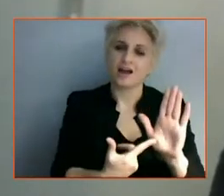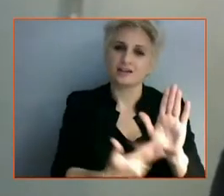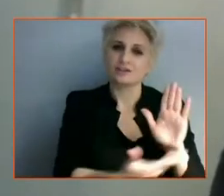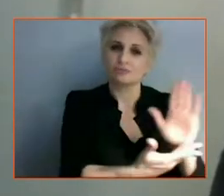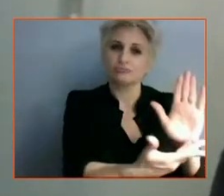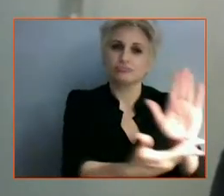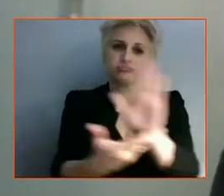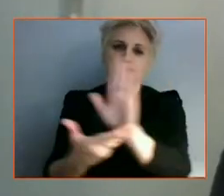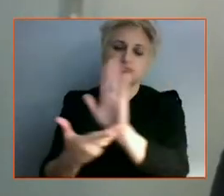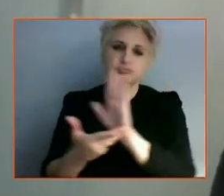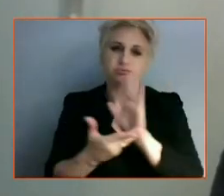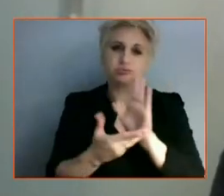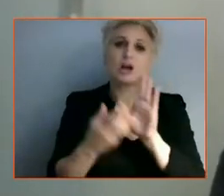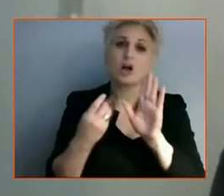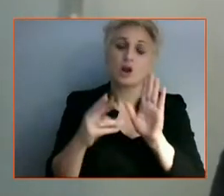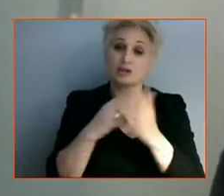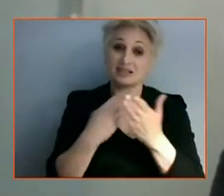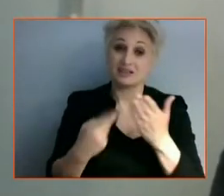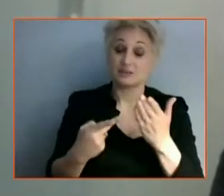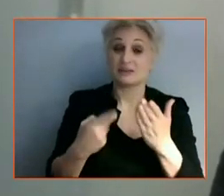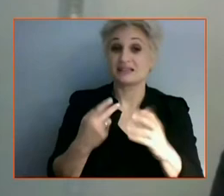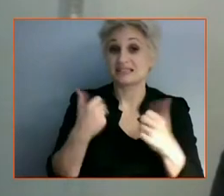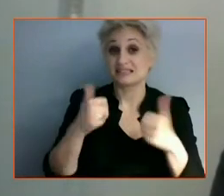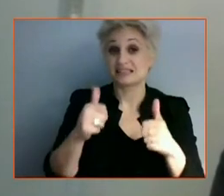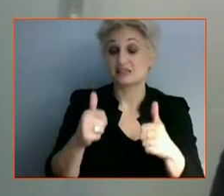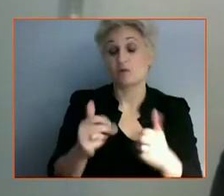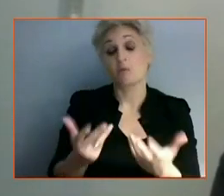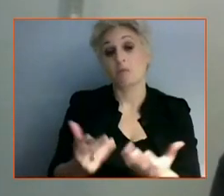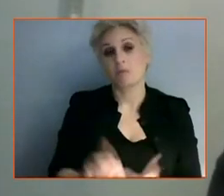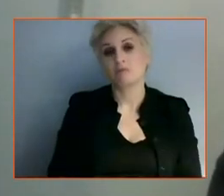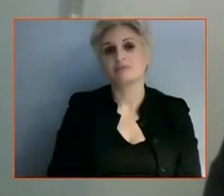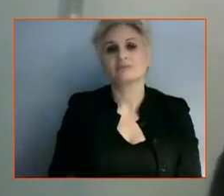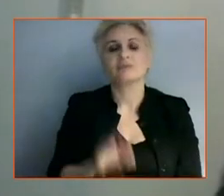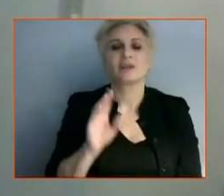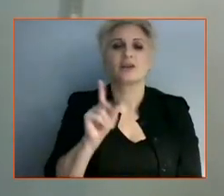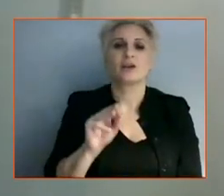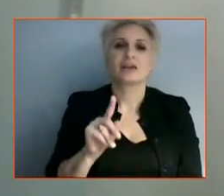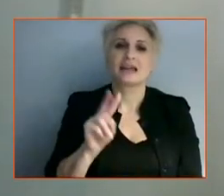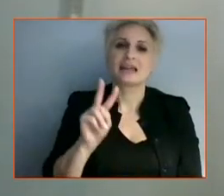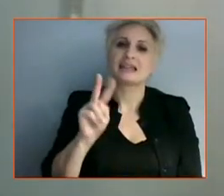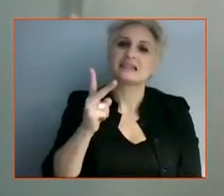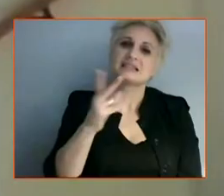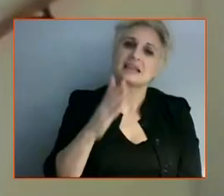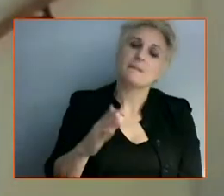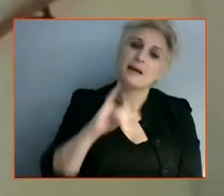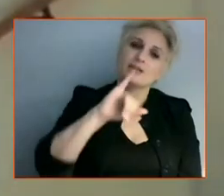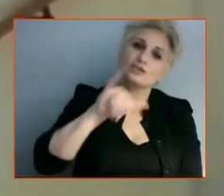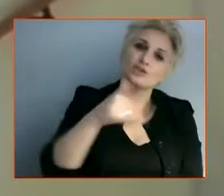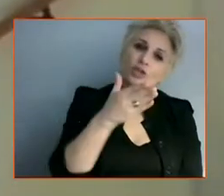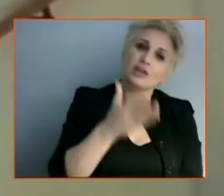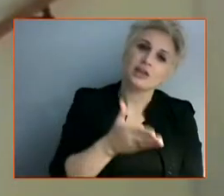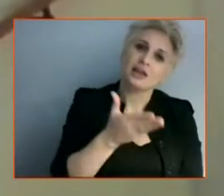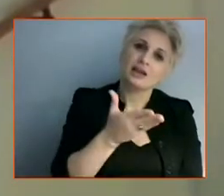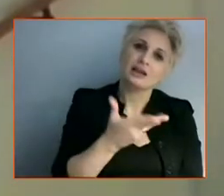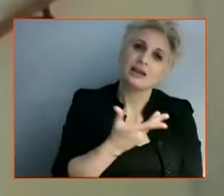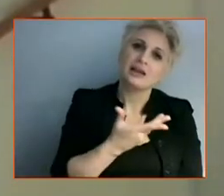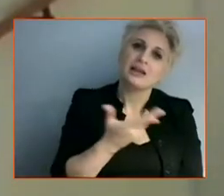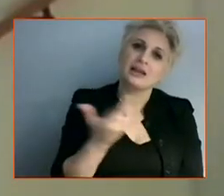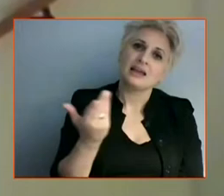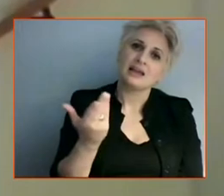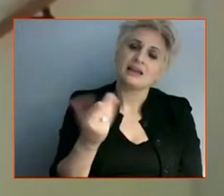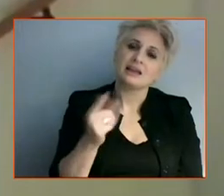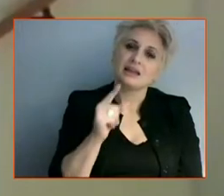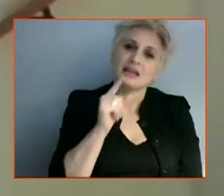about rethinking that to date. Let me ask the second part of that question to Jonathan Young. Is there any capacity for a type of insurance that would